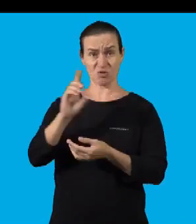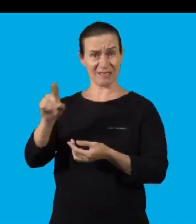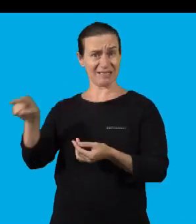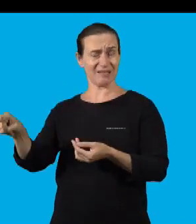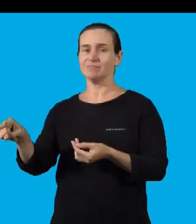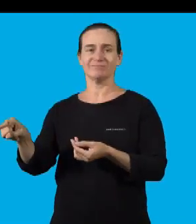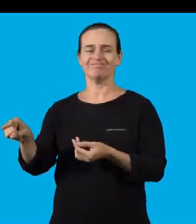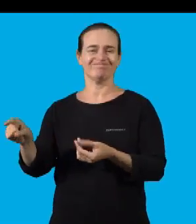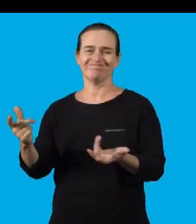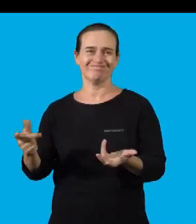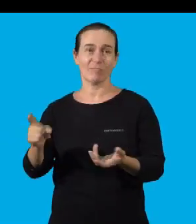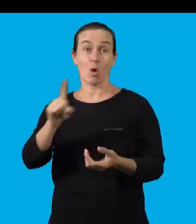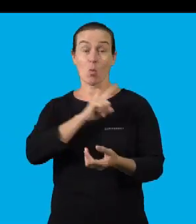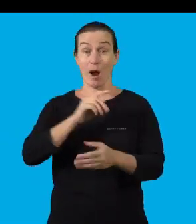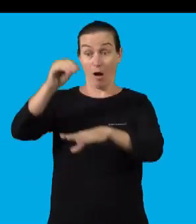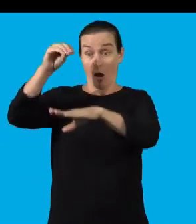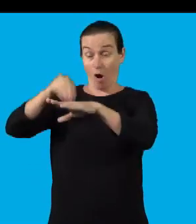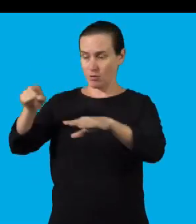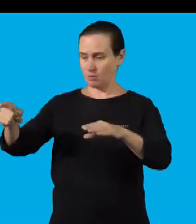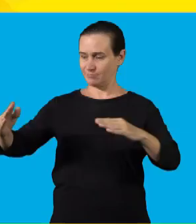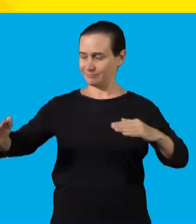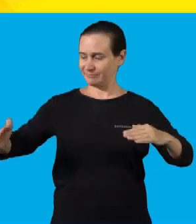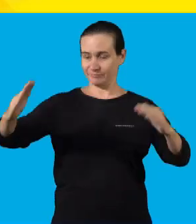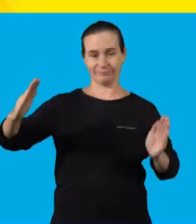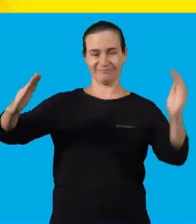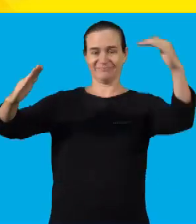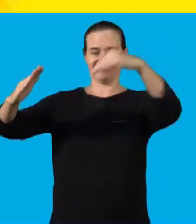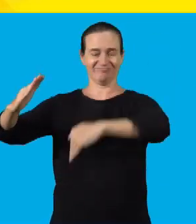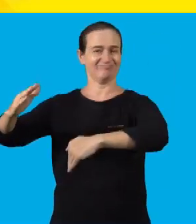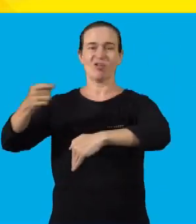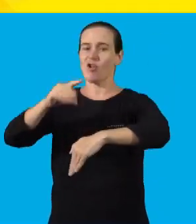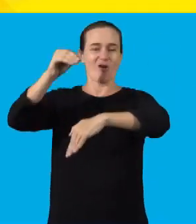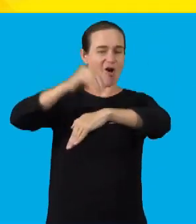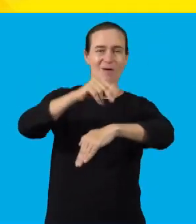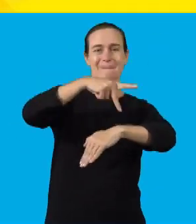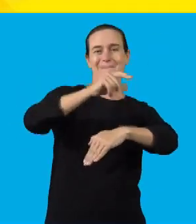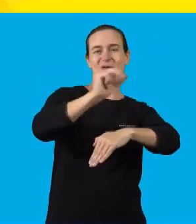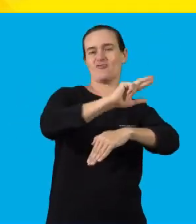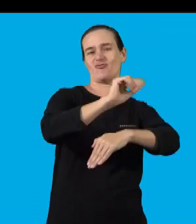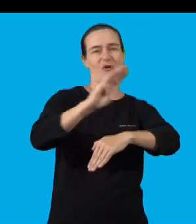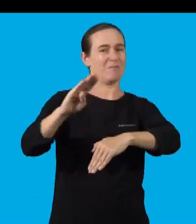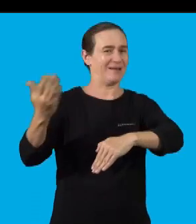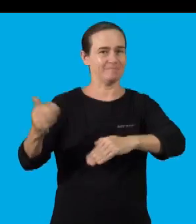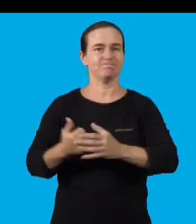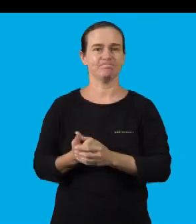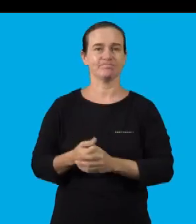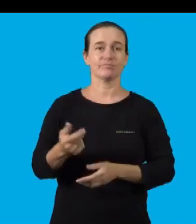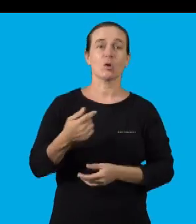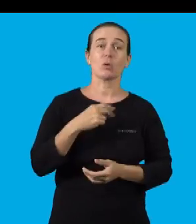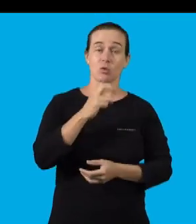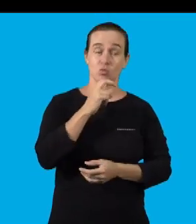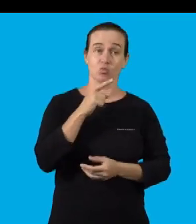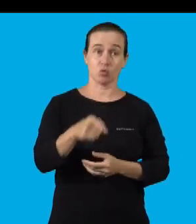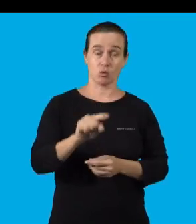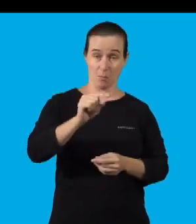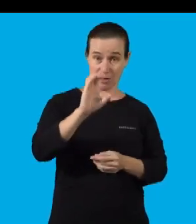cannot use point D because point D is not on the parabola. So we are going to substitute the values of x